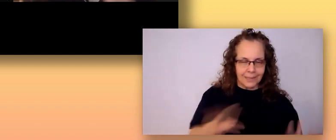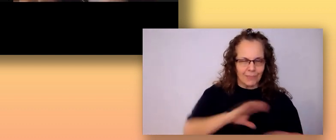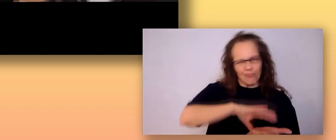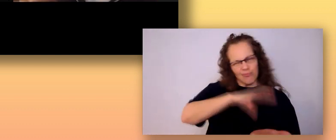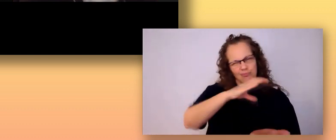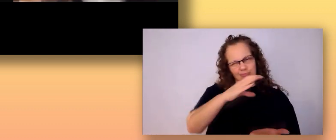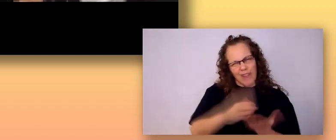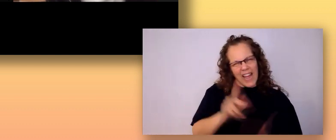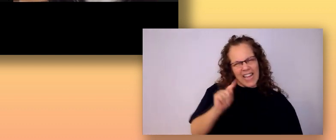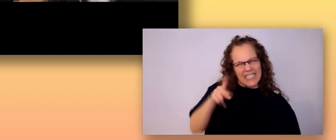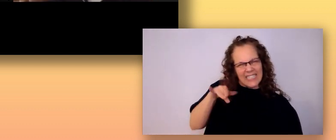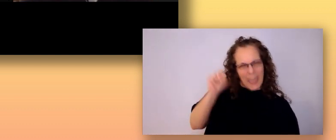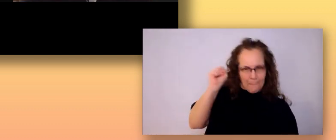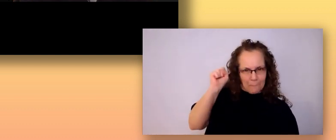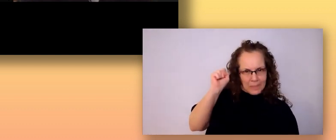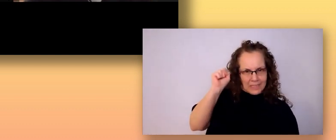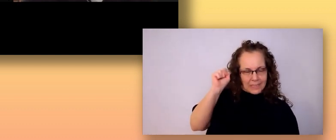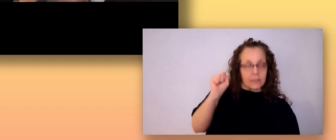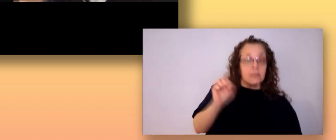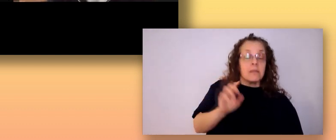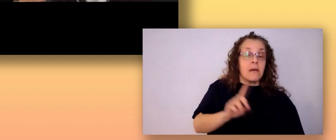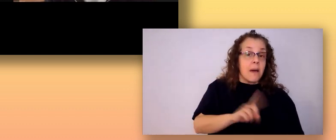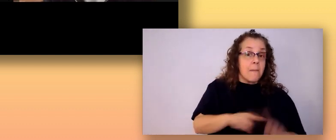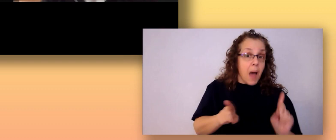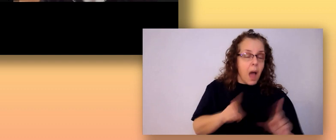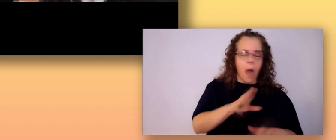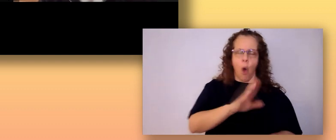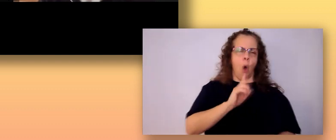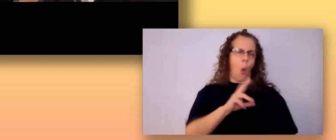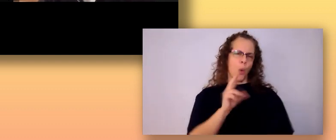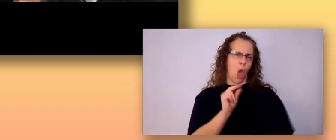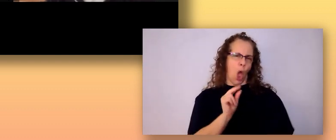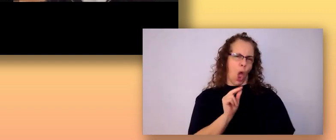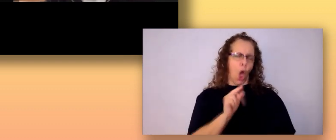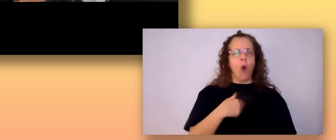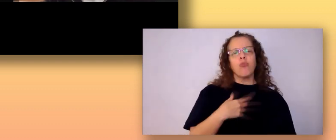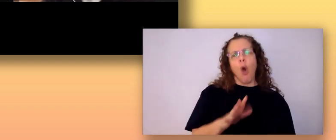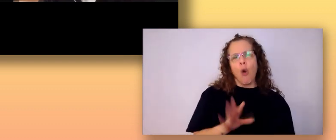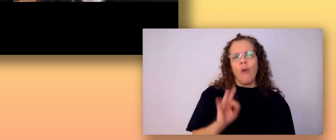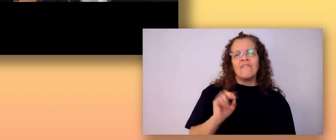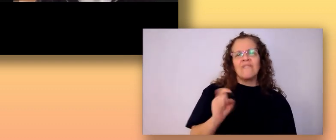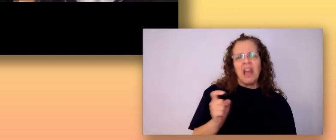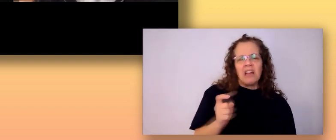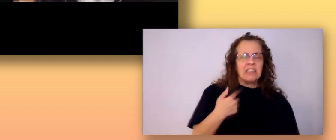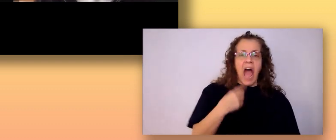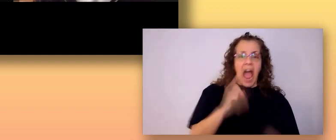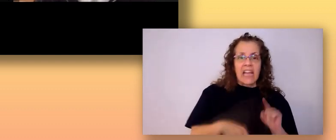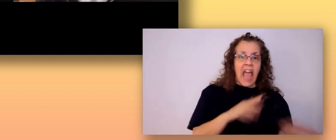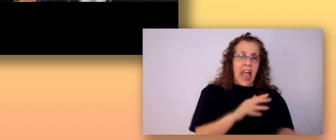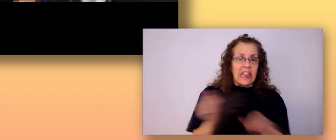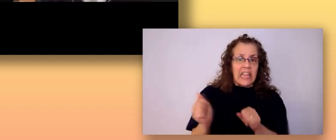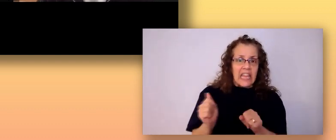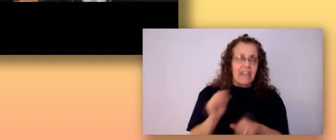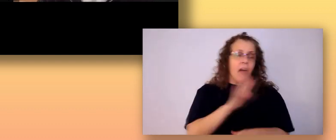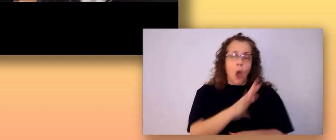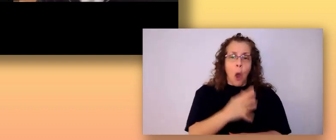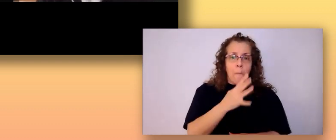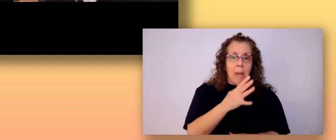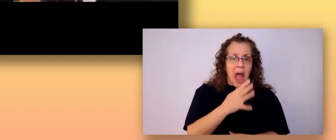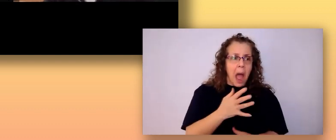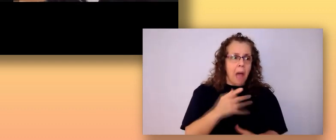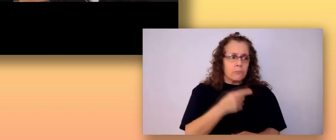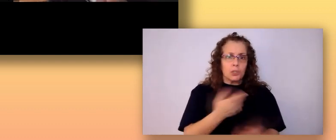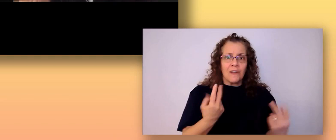was flush with tips. Only he was super against it because, oh, Felix, I can't leave Mallory's mom while she's